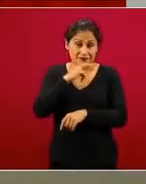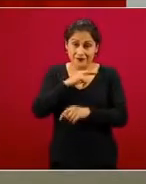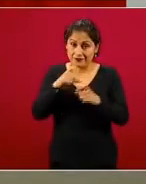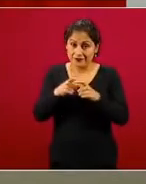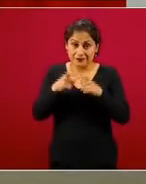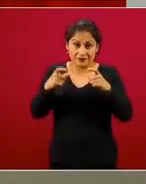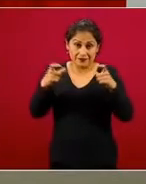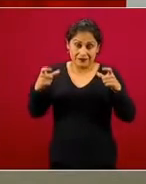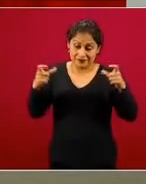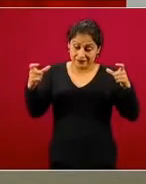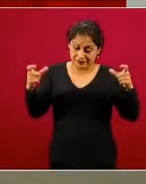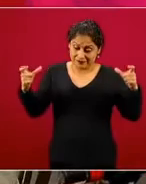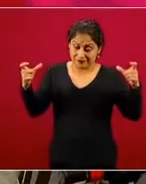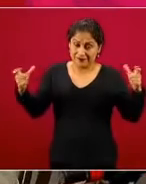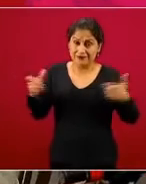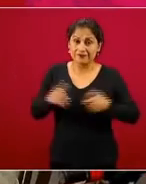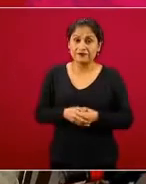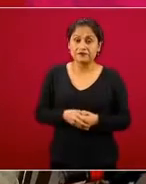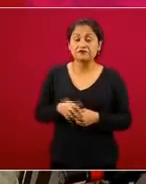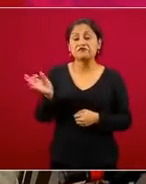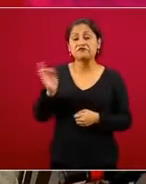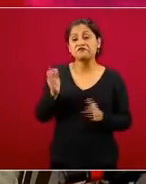start to see a larger